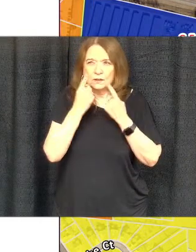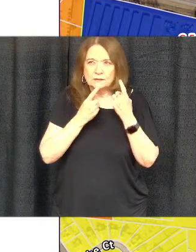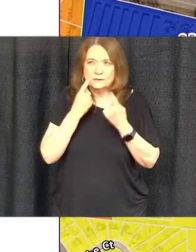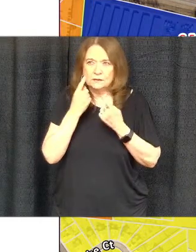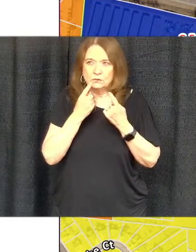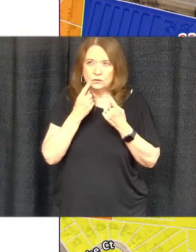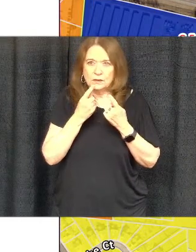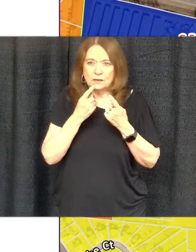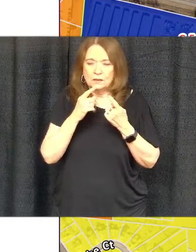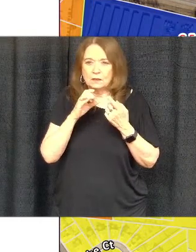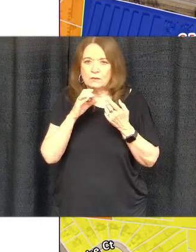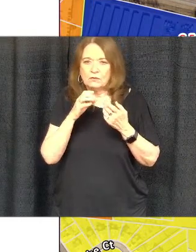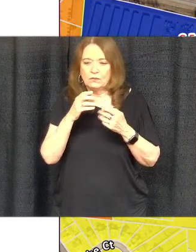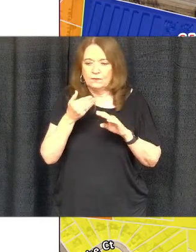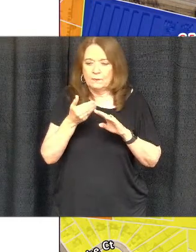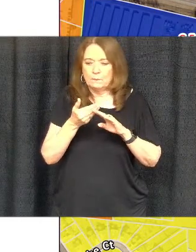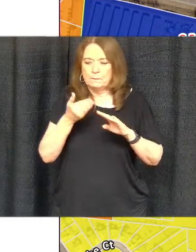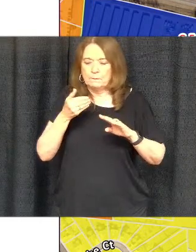considering the